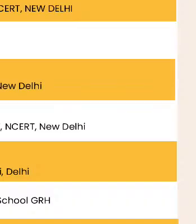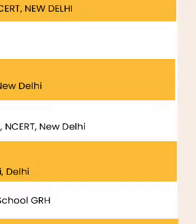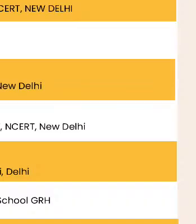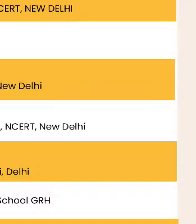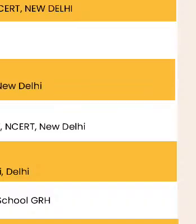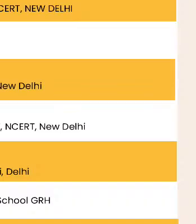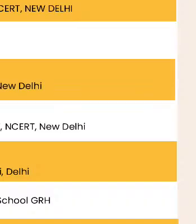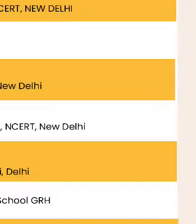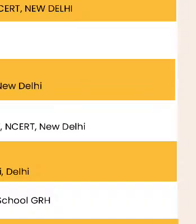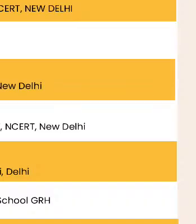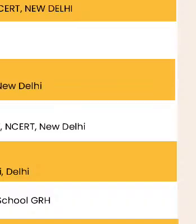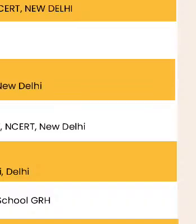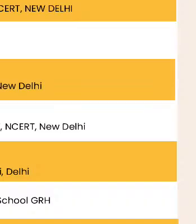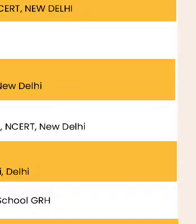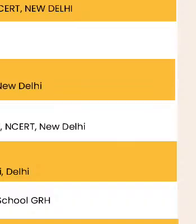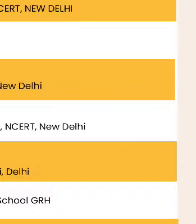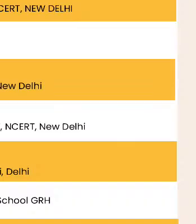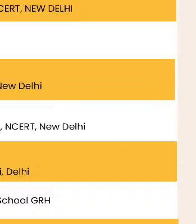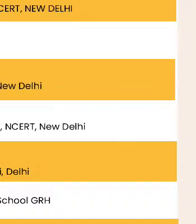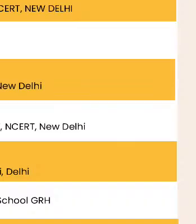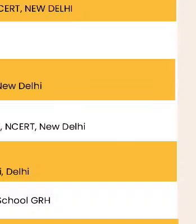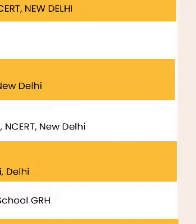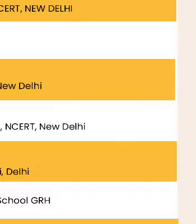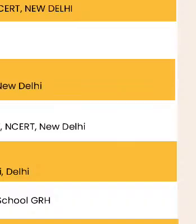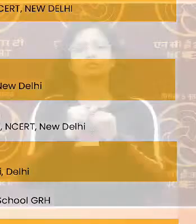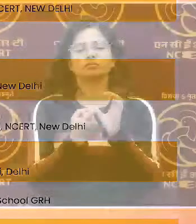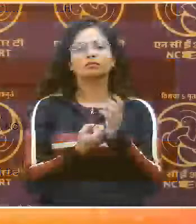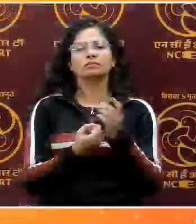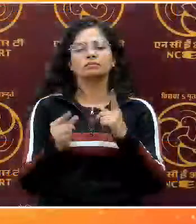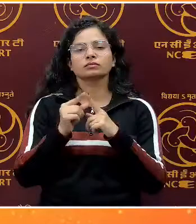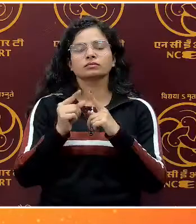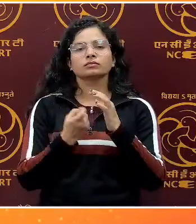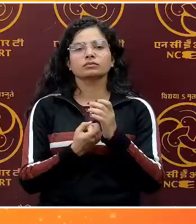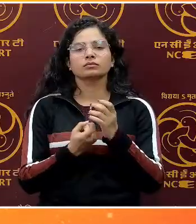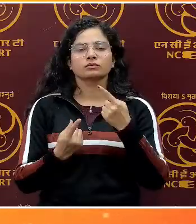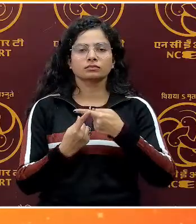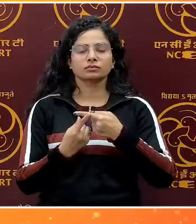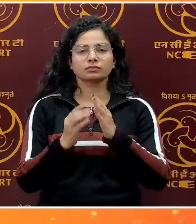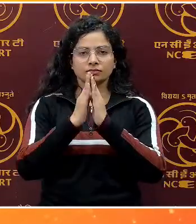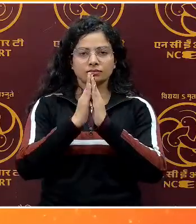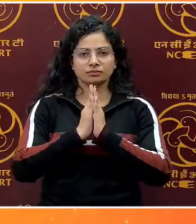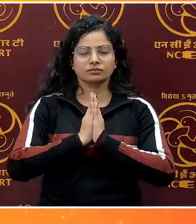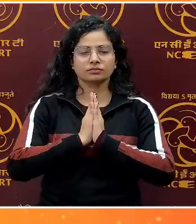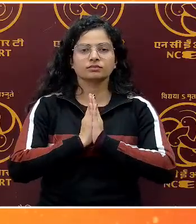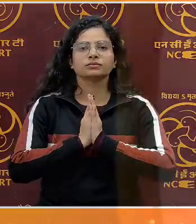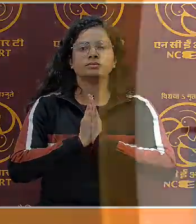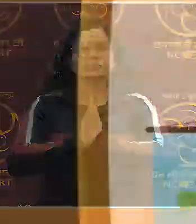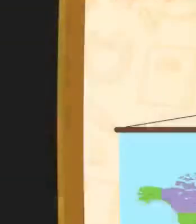participate with this. It's a wrap. This is me, Priti, signing off. Namaskar.